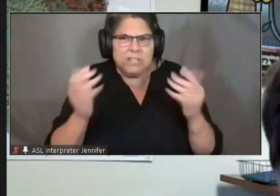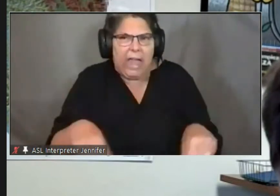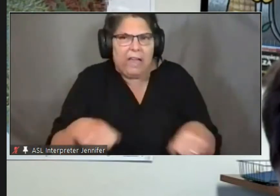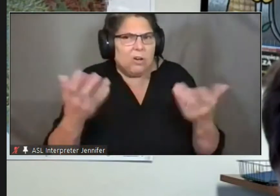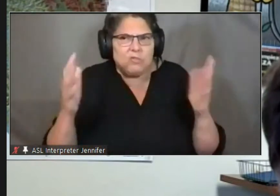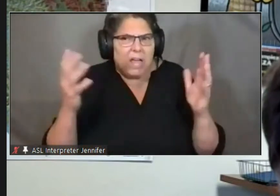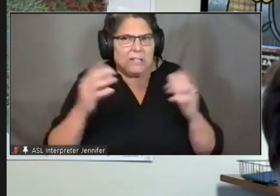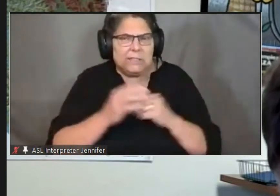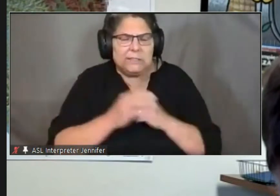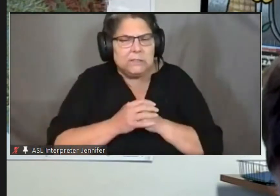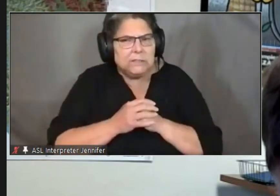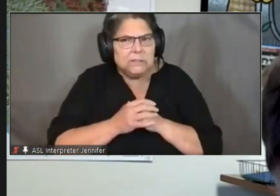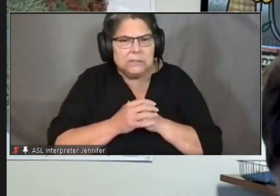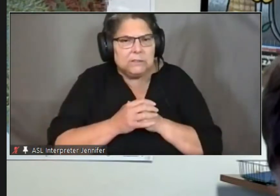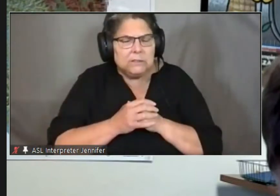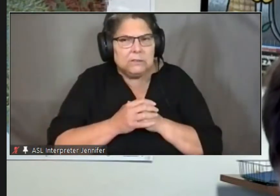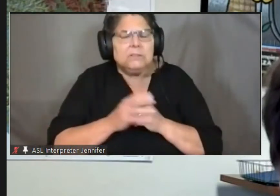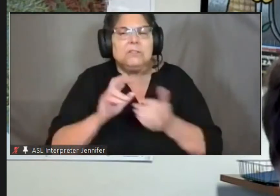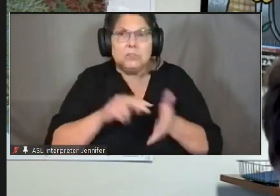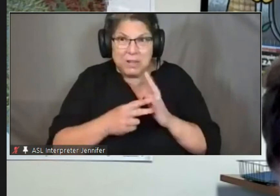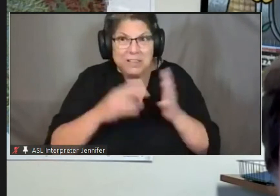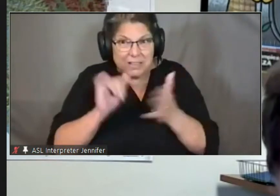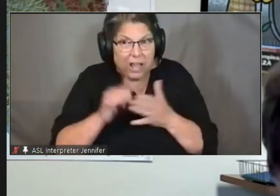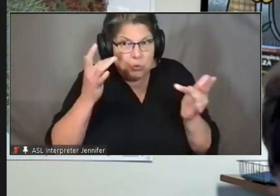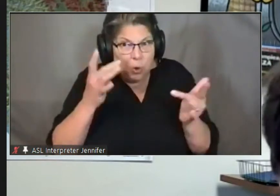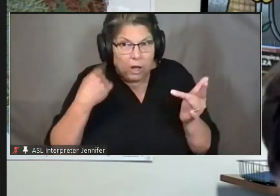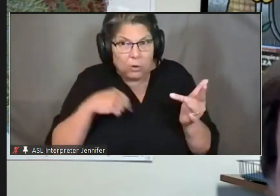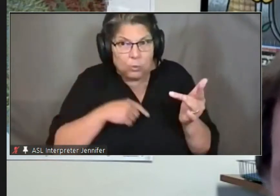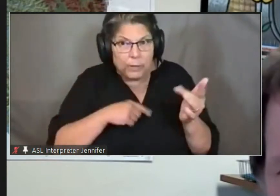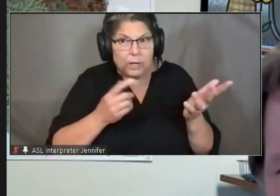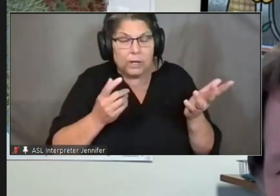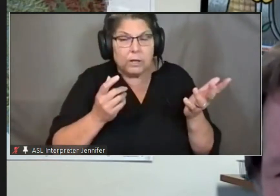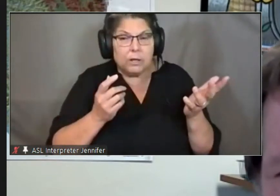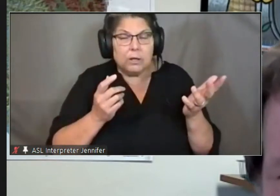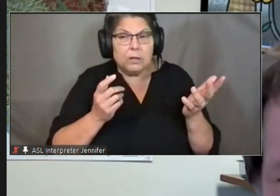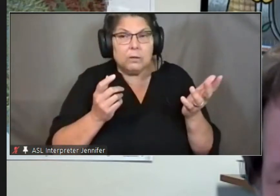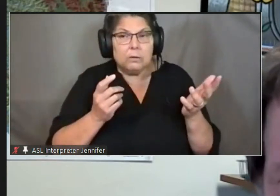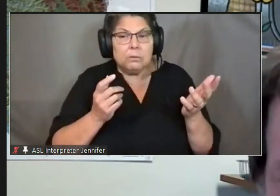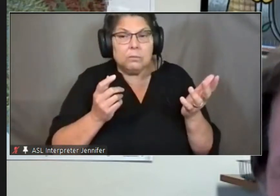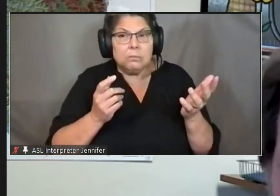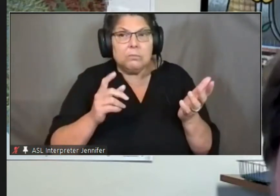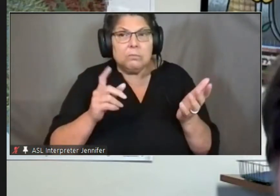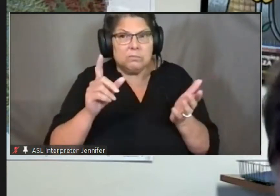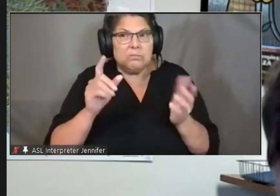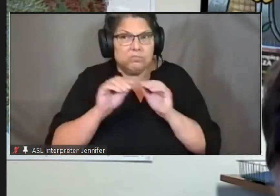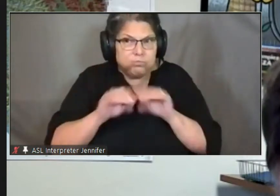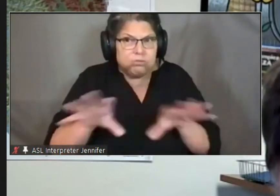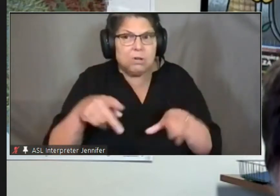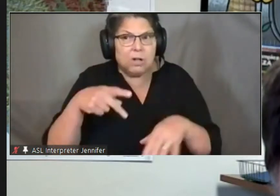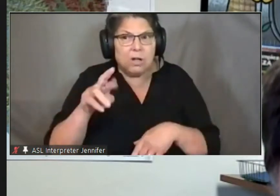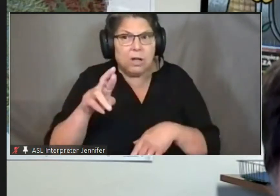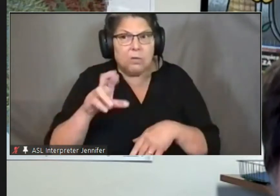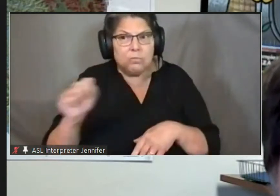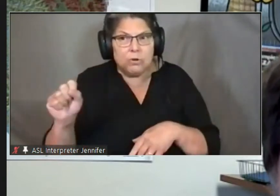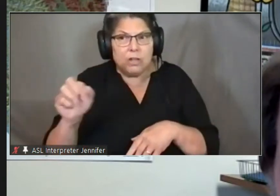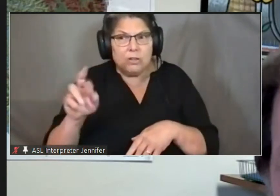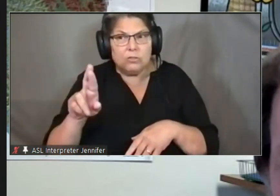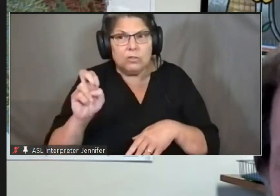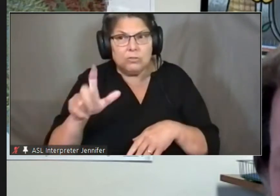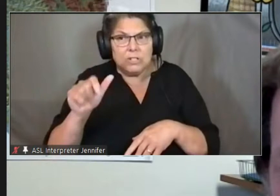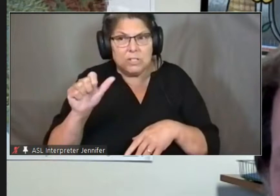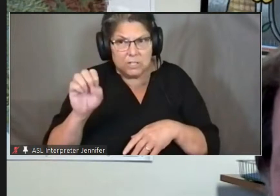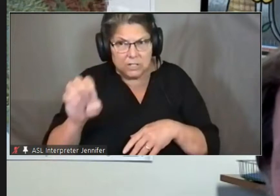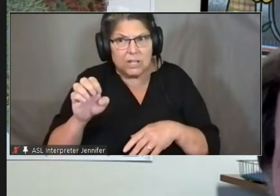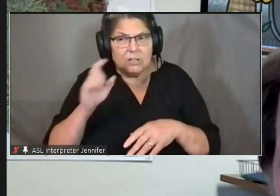And that's one of the reasons we've published um, our press releases to notify the community. So